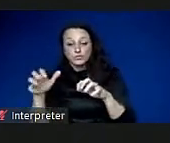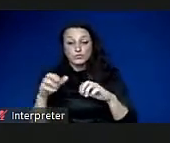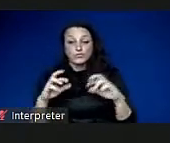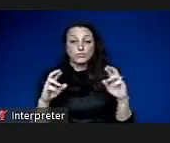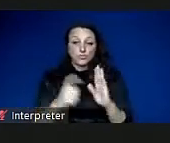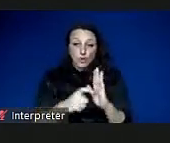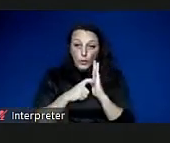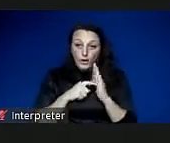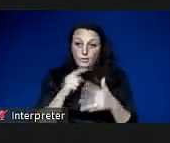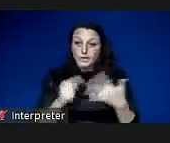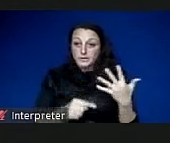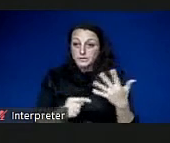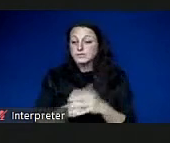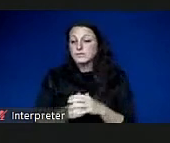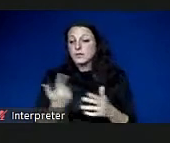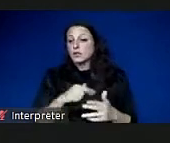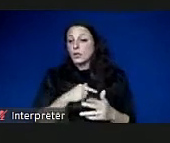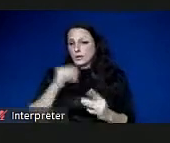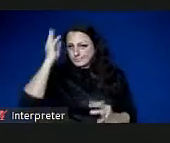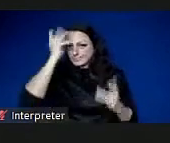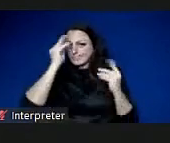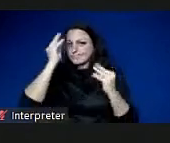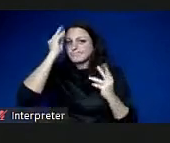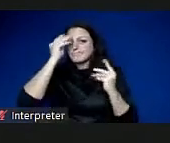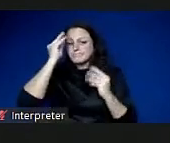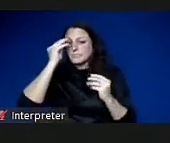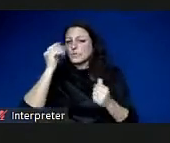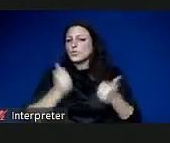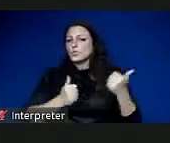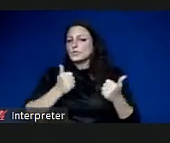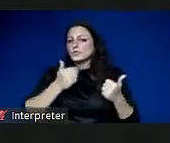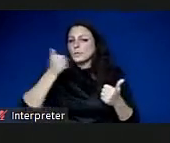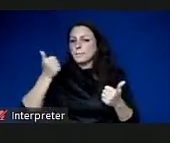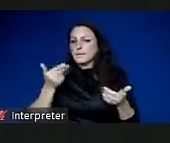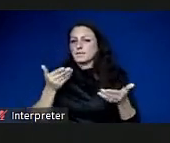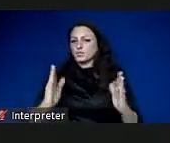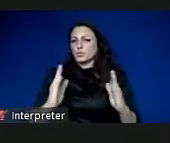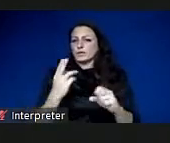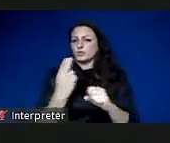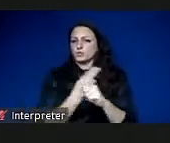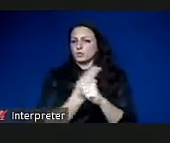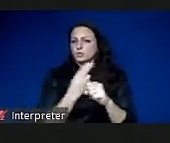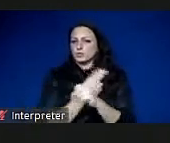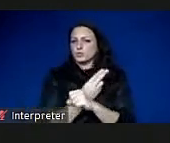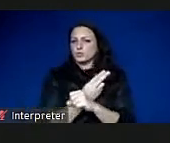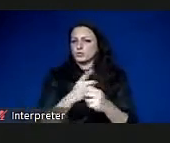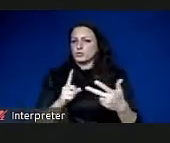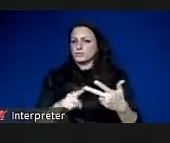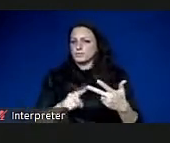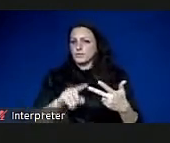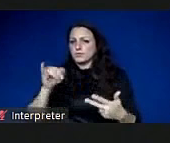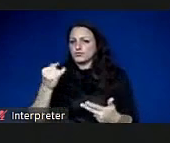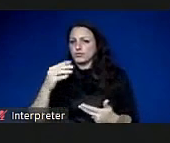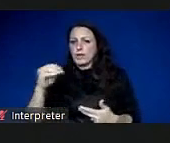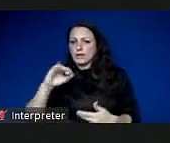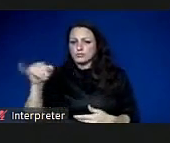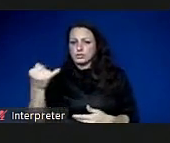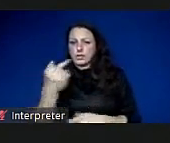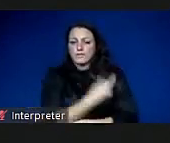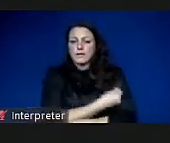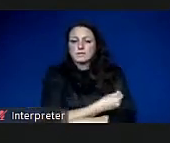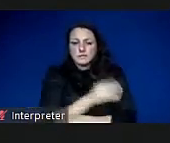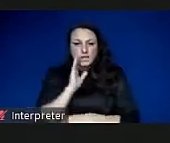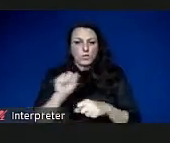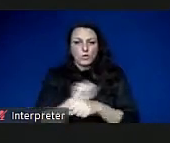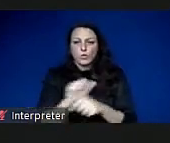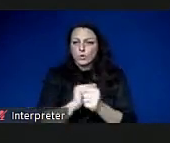are looking at logistically what is the best way to use this vaccine, and we'll be working with all of our